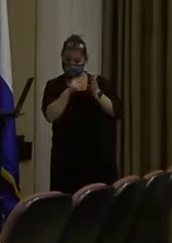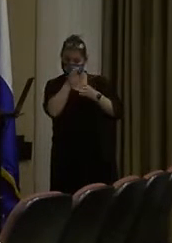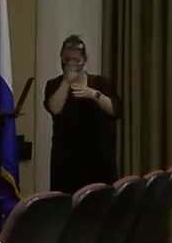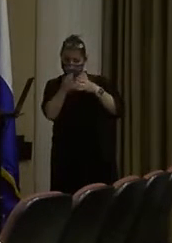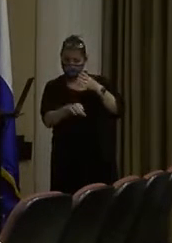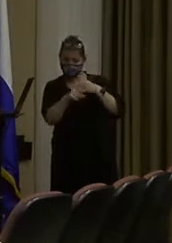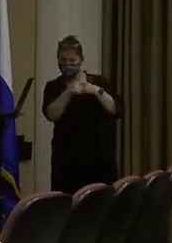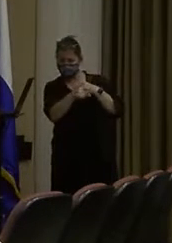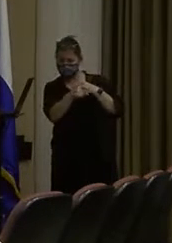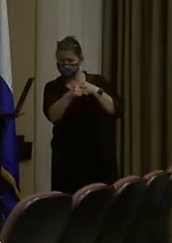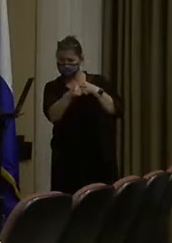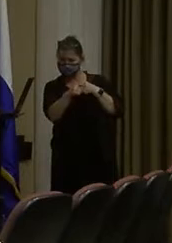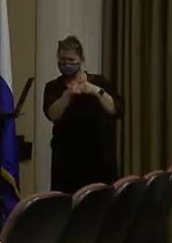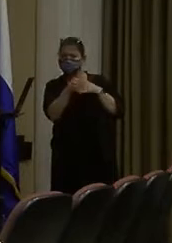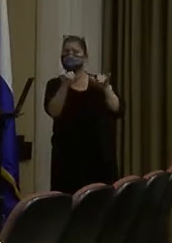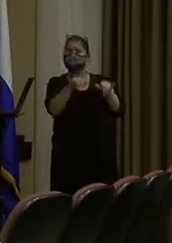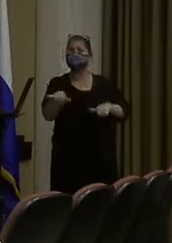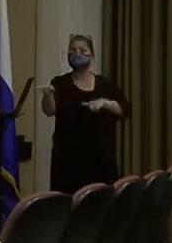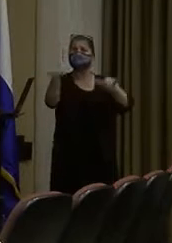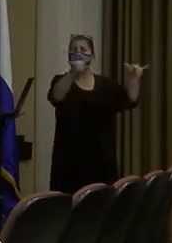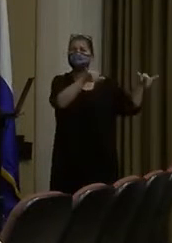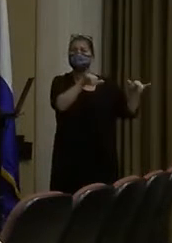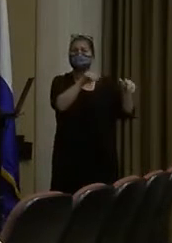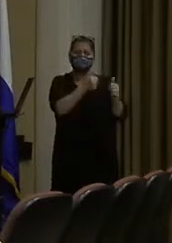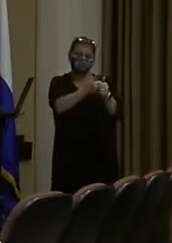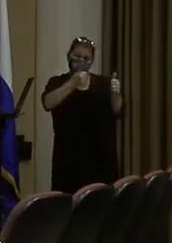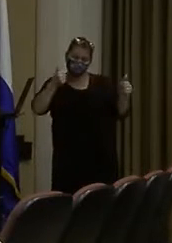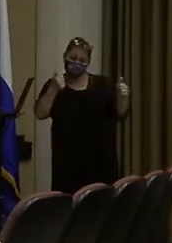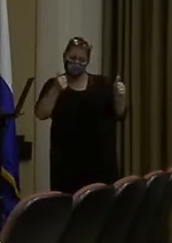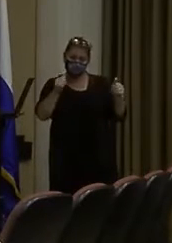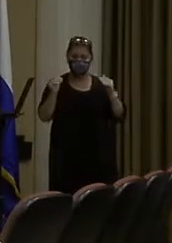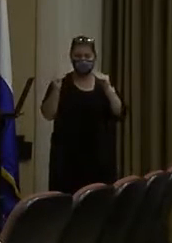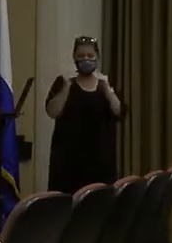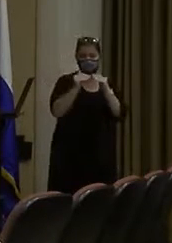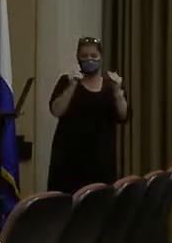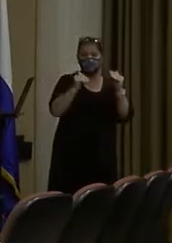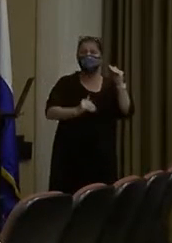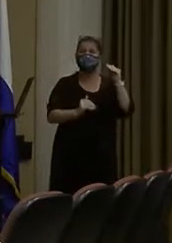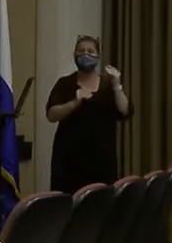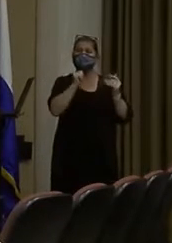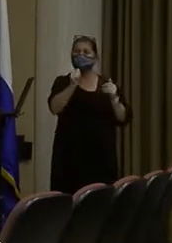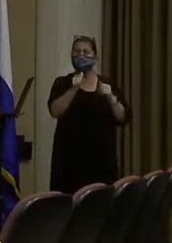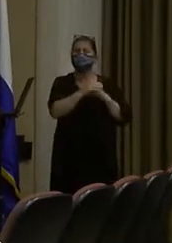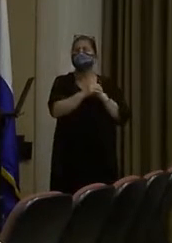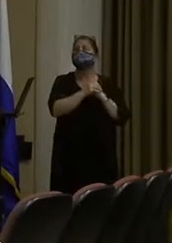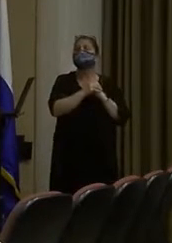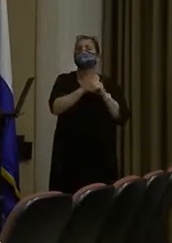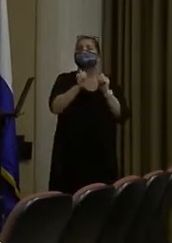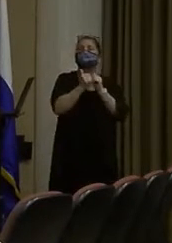Systemic, avoidable, and unjust. How far can you venture